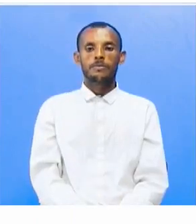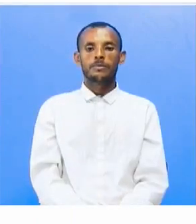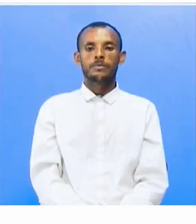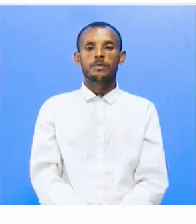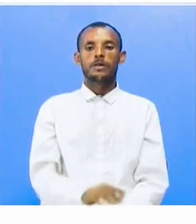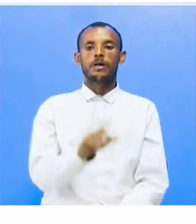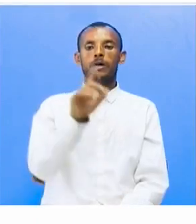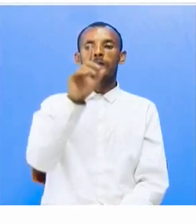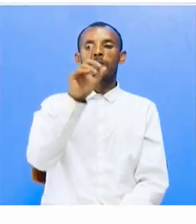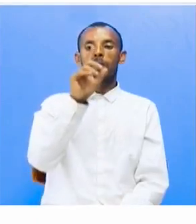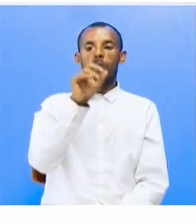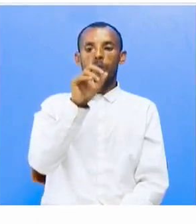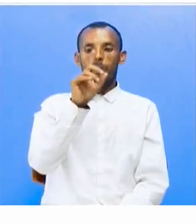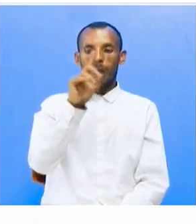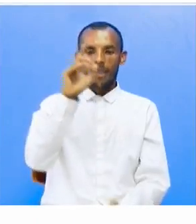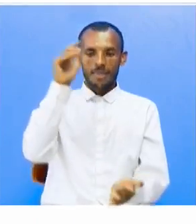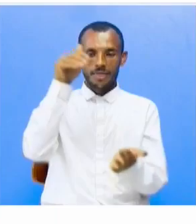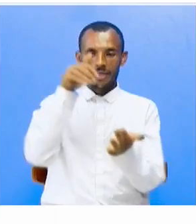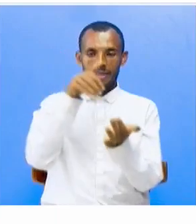1,000 birr